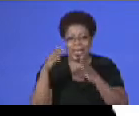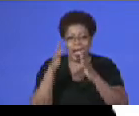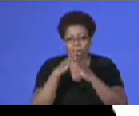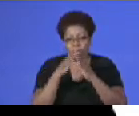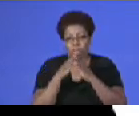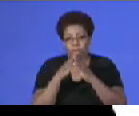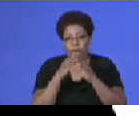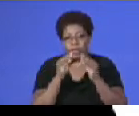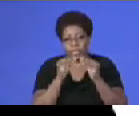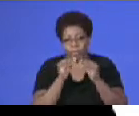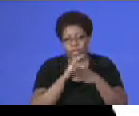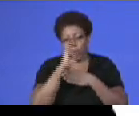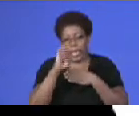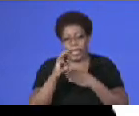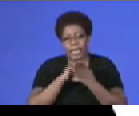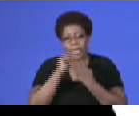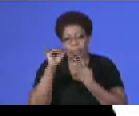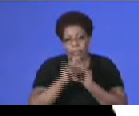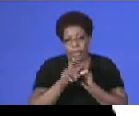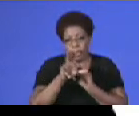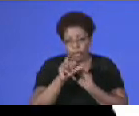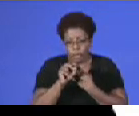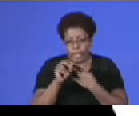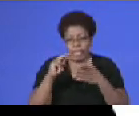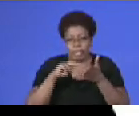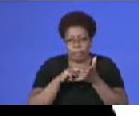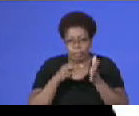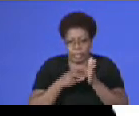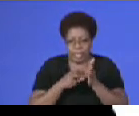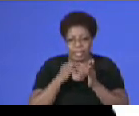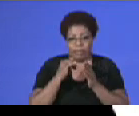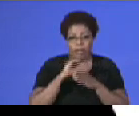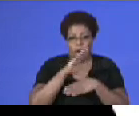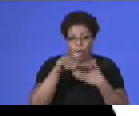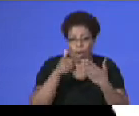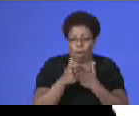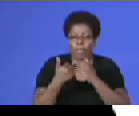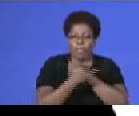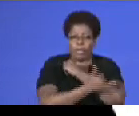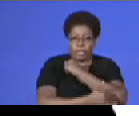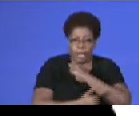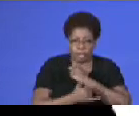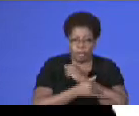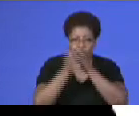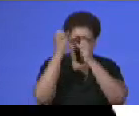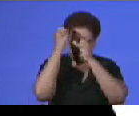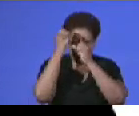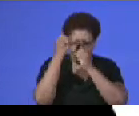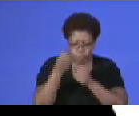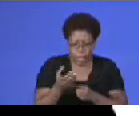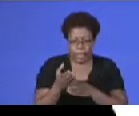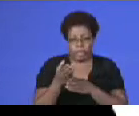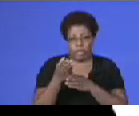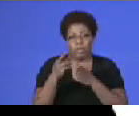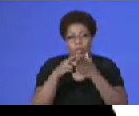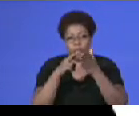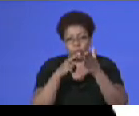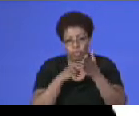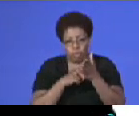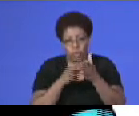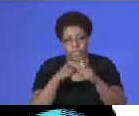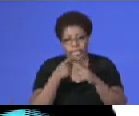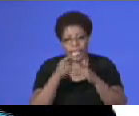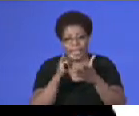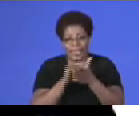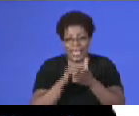Assembly to end on May 30th. That means the entire country has to comply with the national curfews and lockdowns until that date.